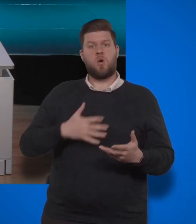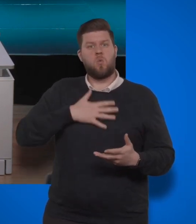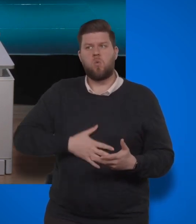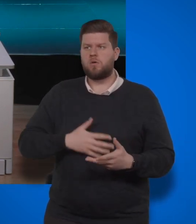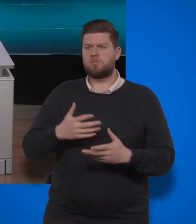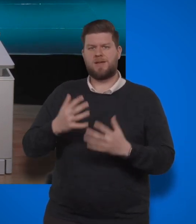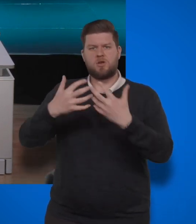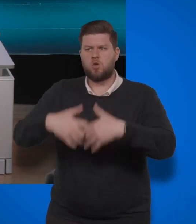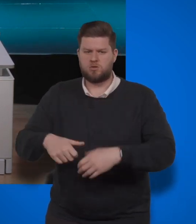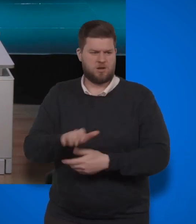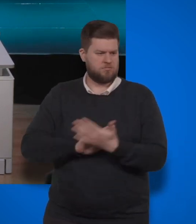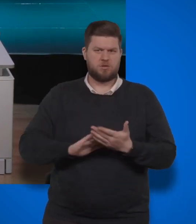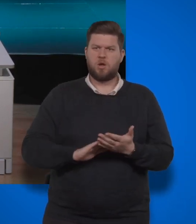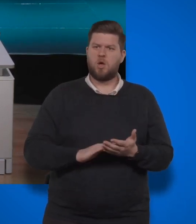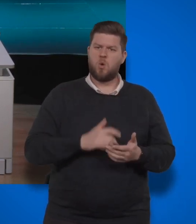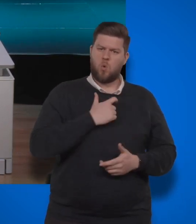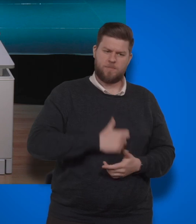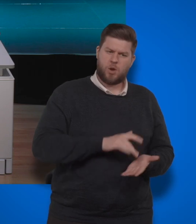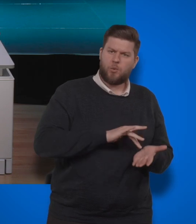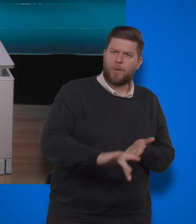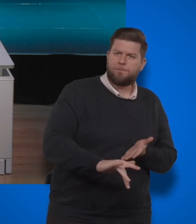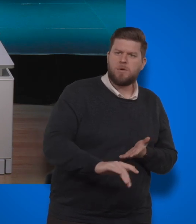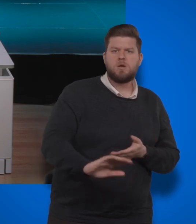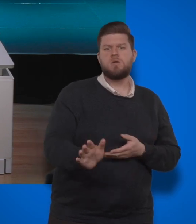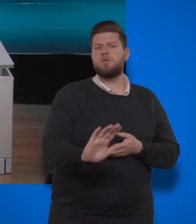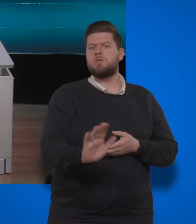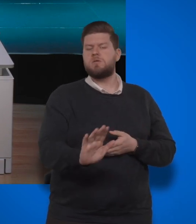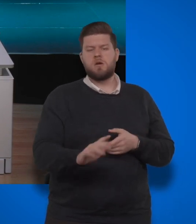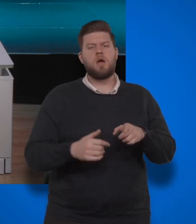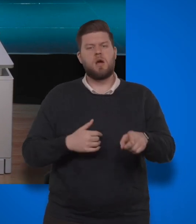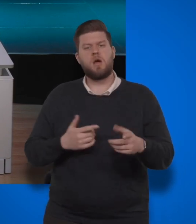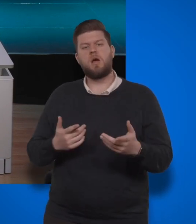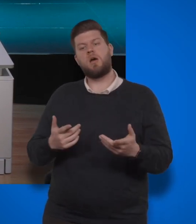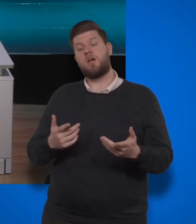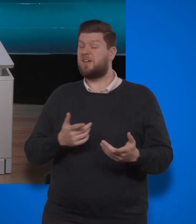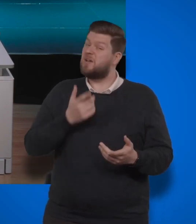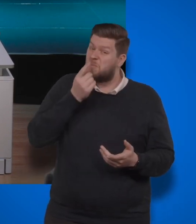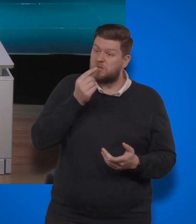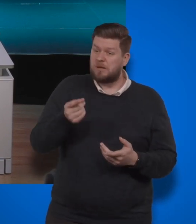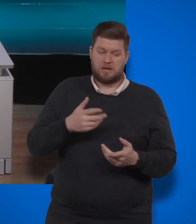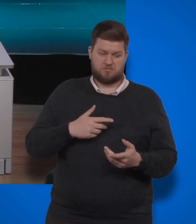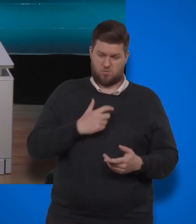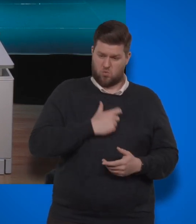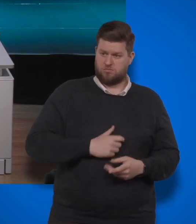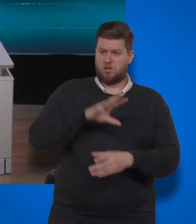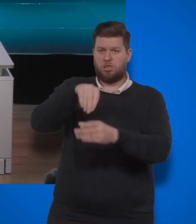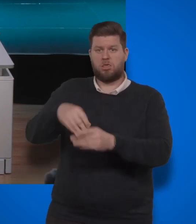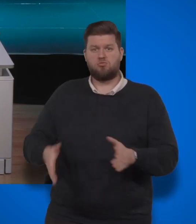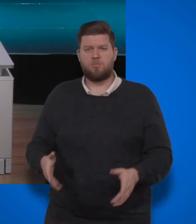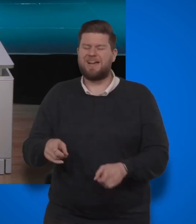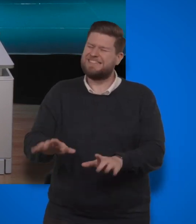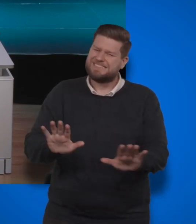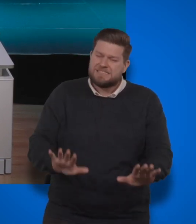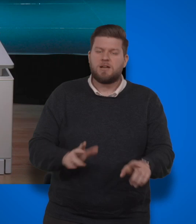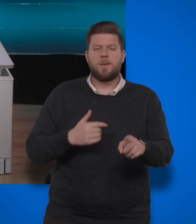that could lead to our extinction, even if we have a digital immortality. But by encouraging reflection on what it means